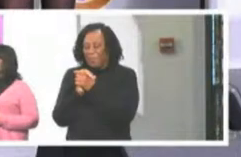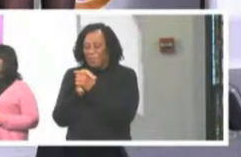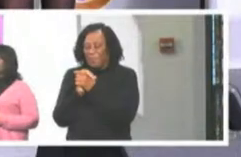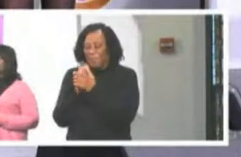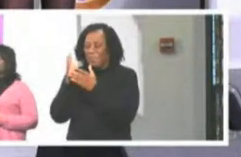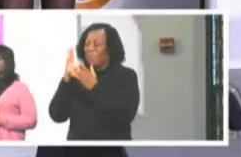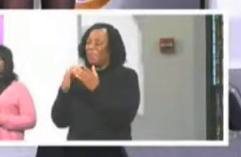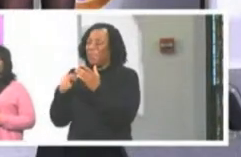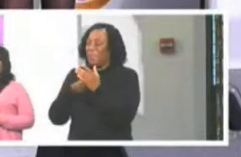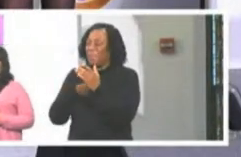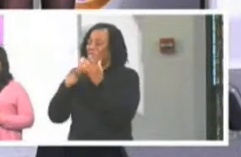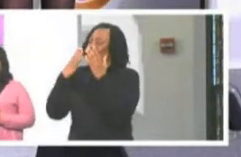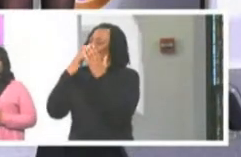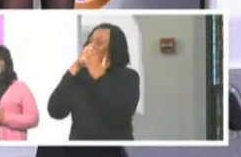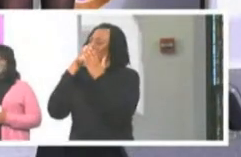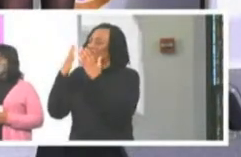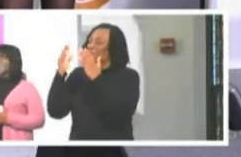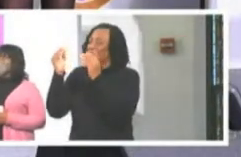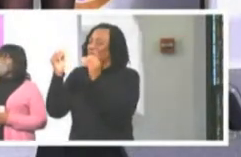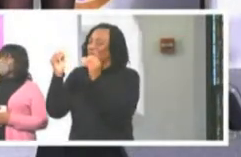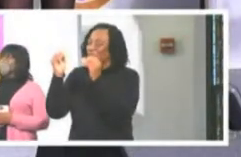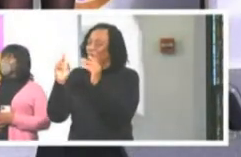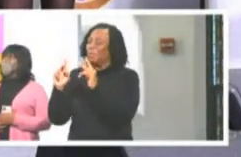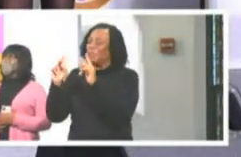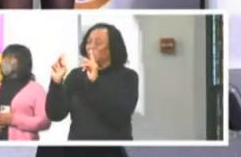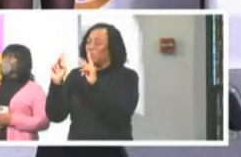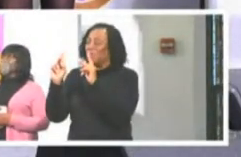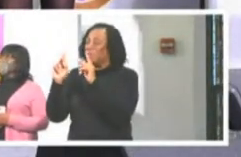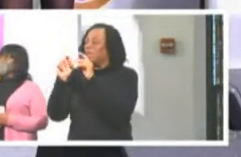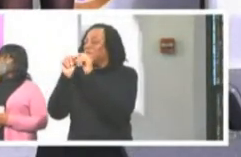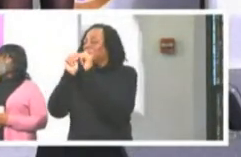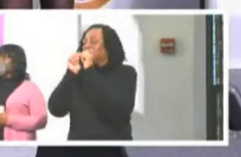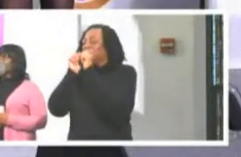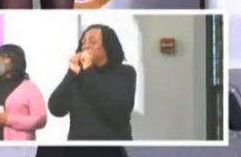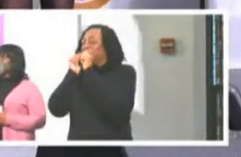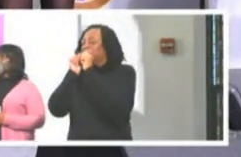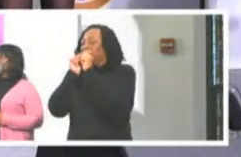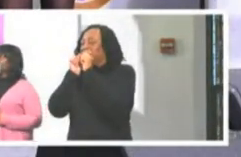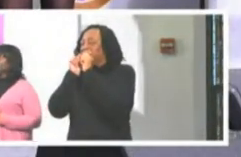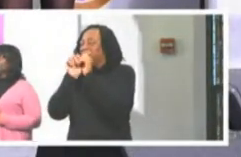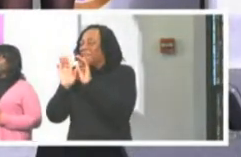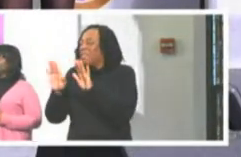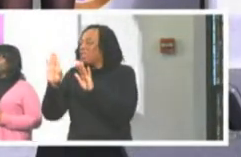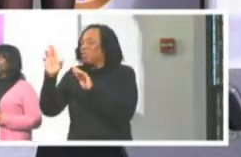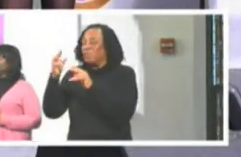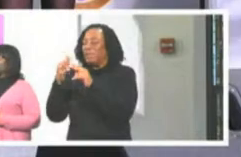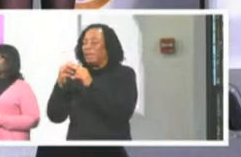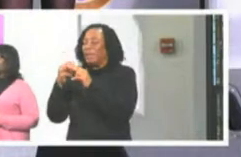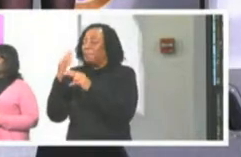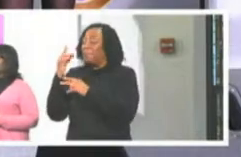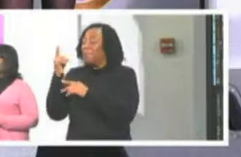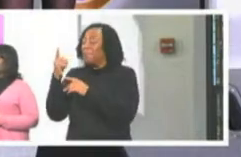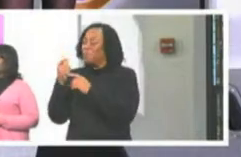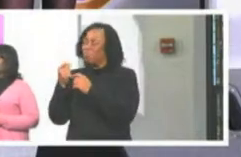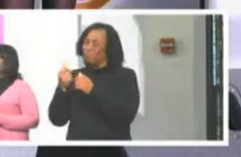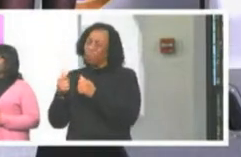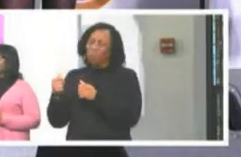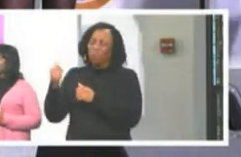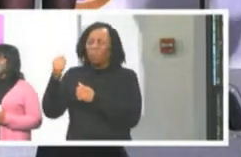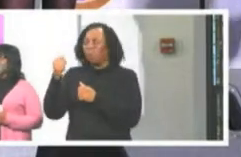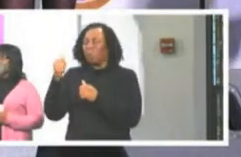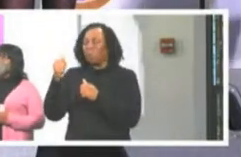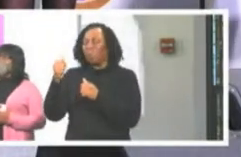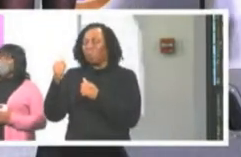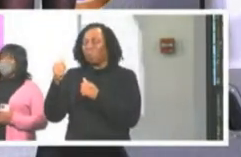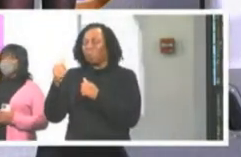we thank you for the opportunity, Lord God, to bless your name, Lord God, because you are a great God. You are a magnificent God. You are